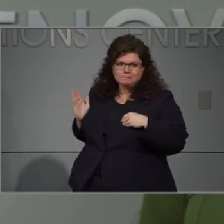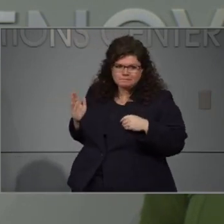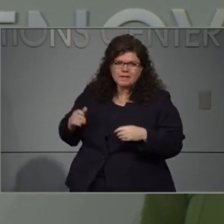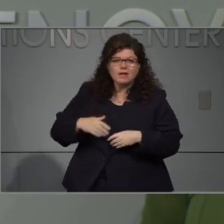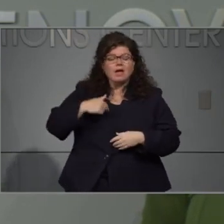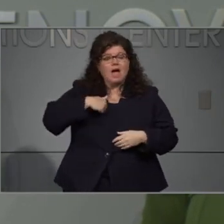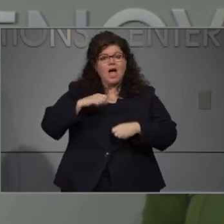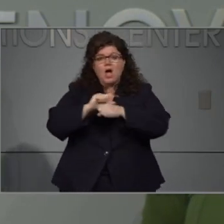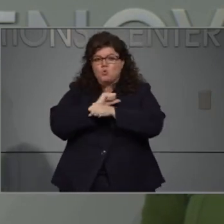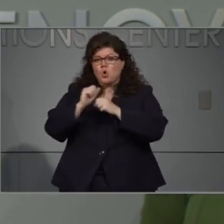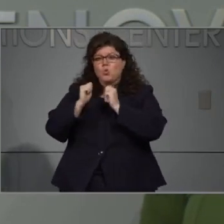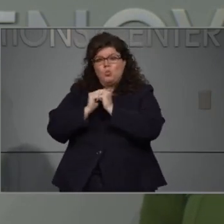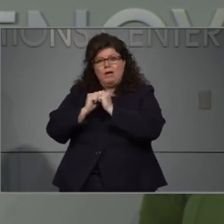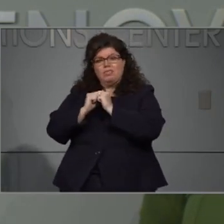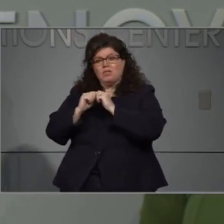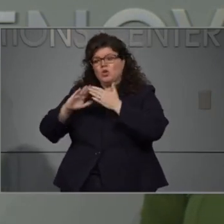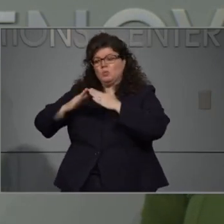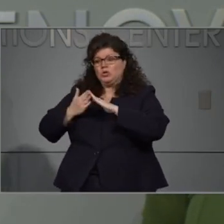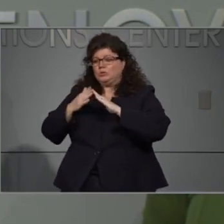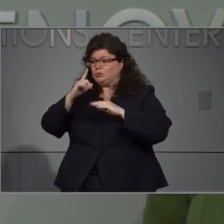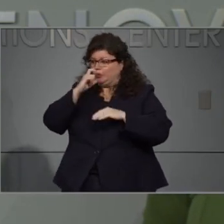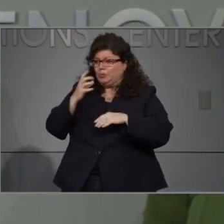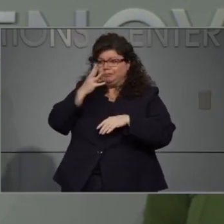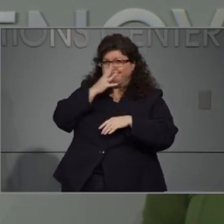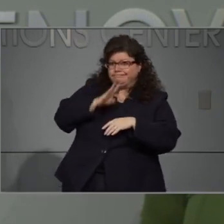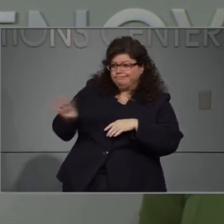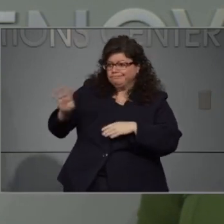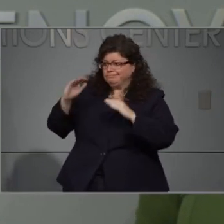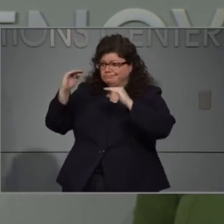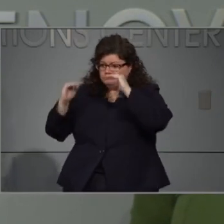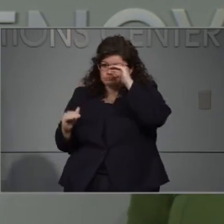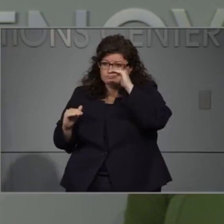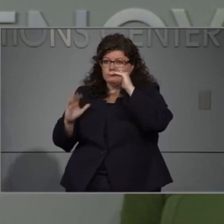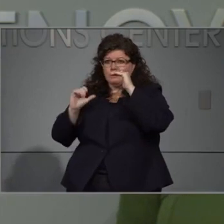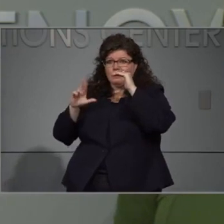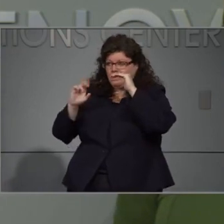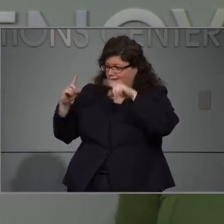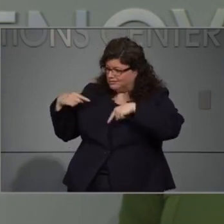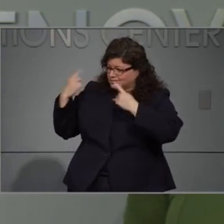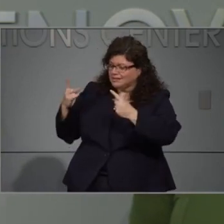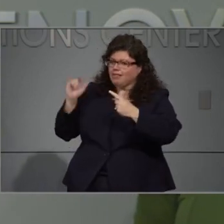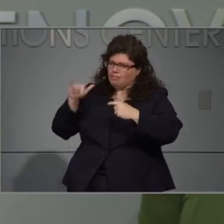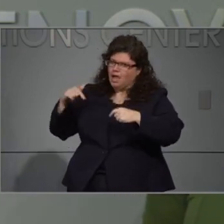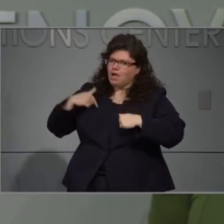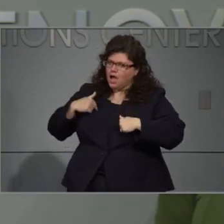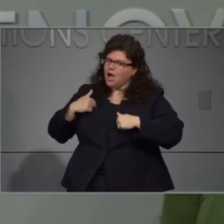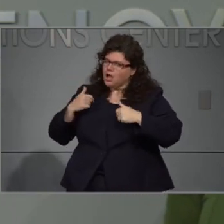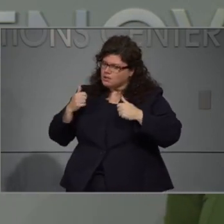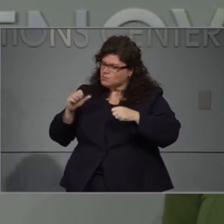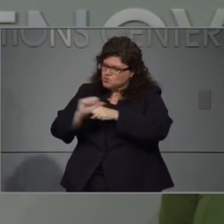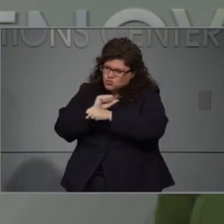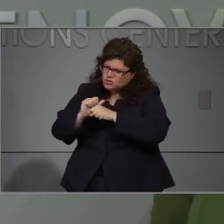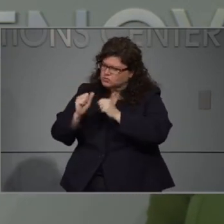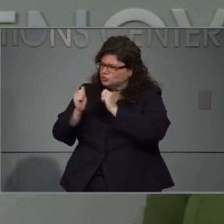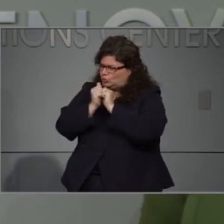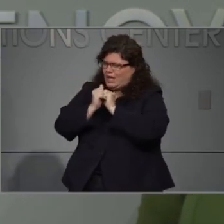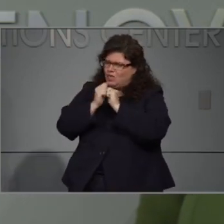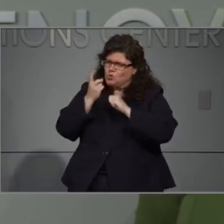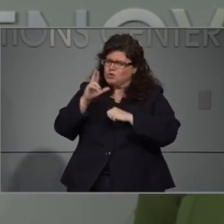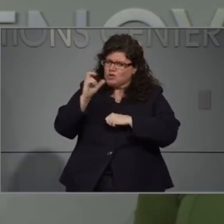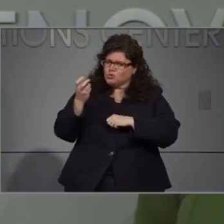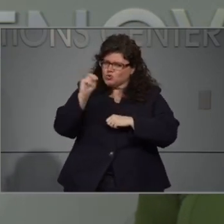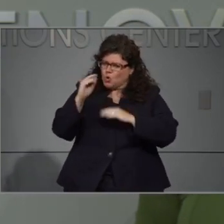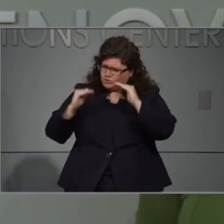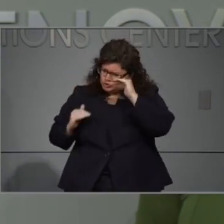and marginalized populations. I also work in different task forces, and I'm now working directly with Dr. Cohen. So it is